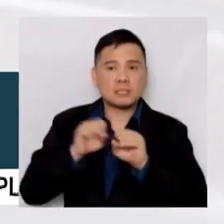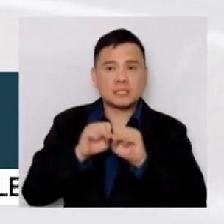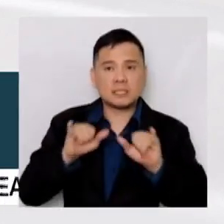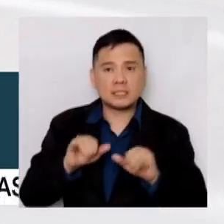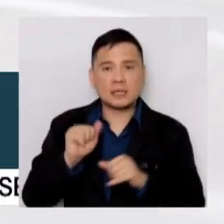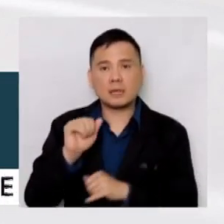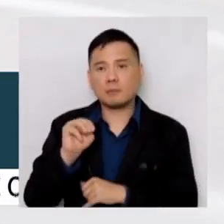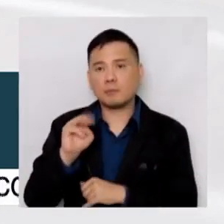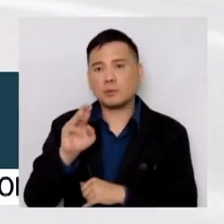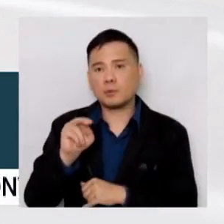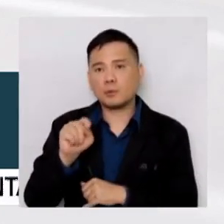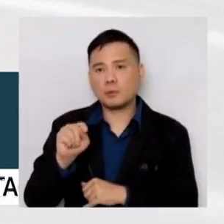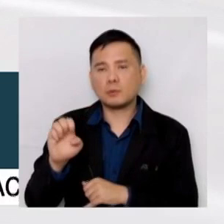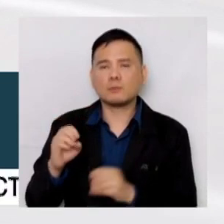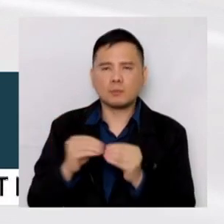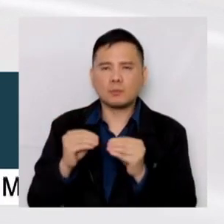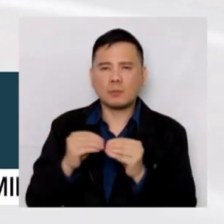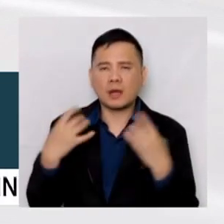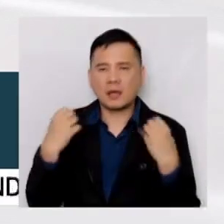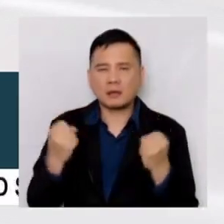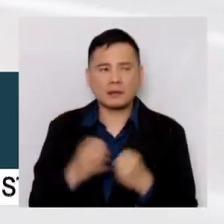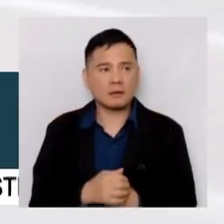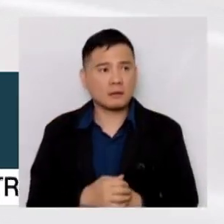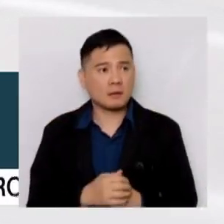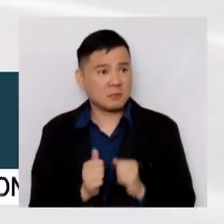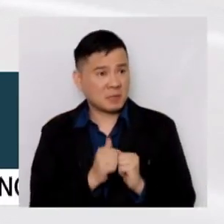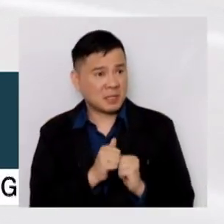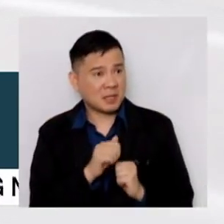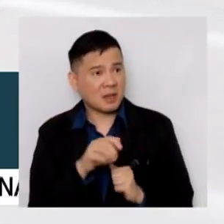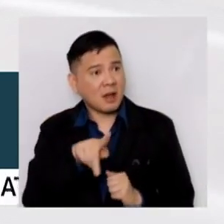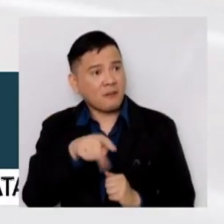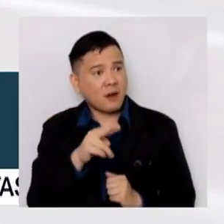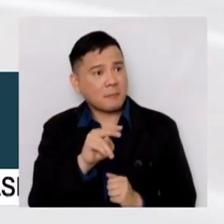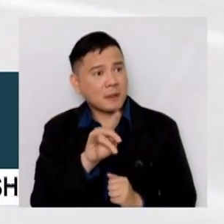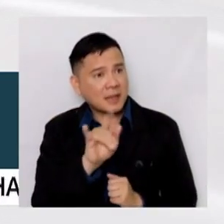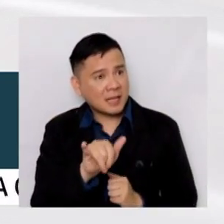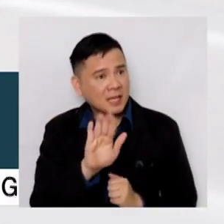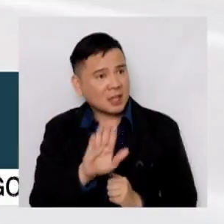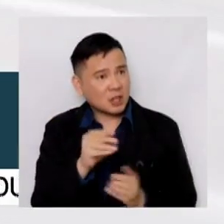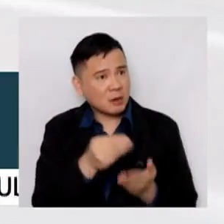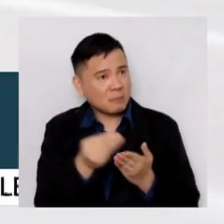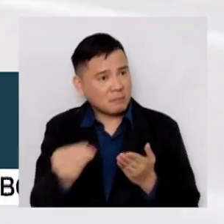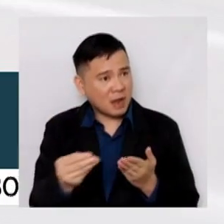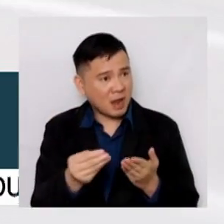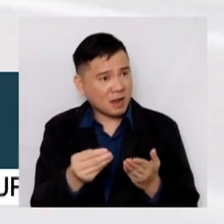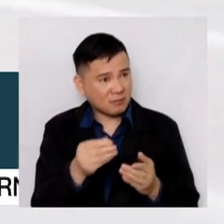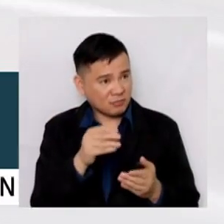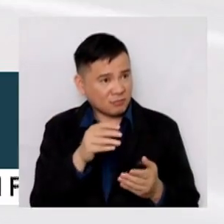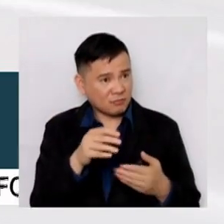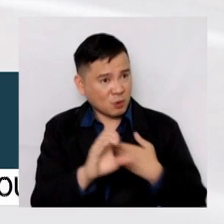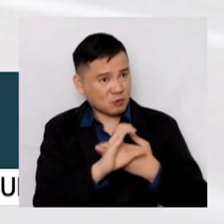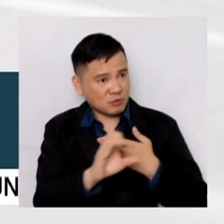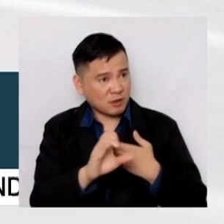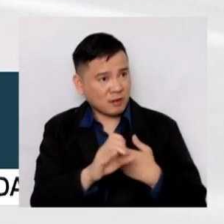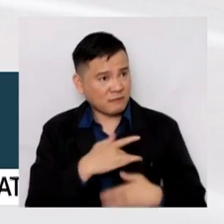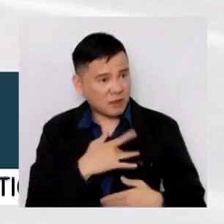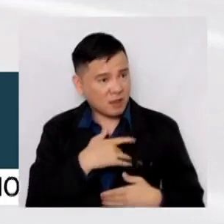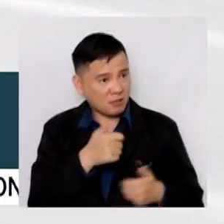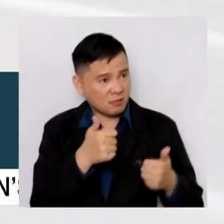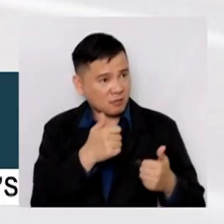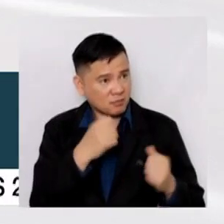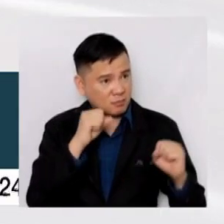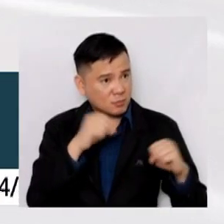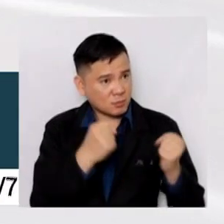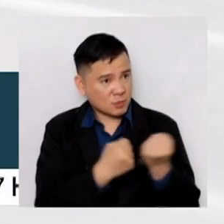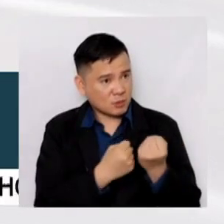making sure that people are healthier. Don't see anything wrong with the formerly supply deals? I see. I would let the justice